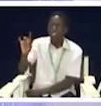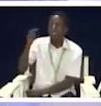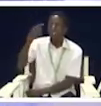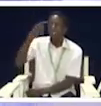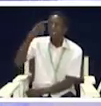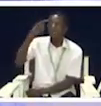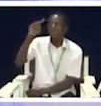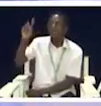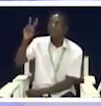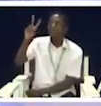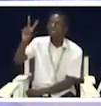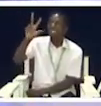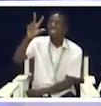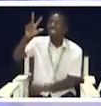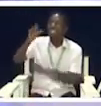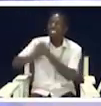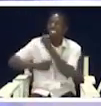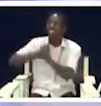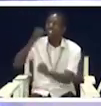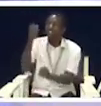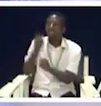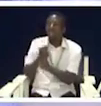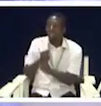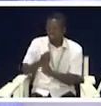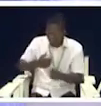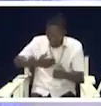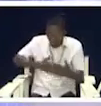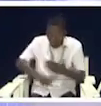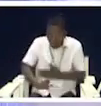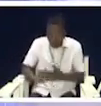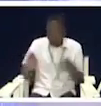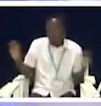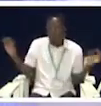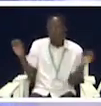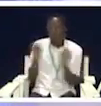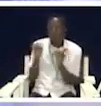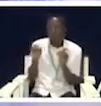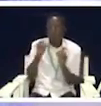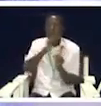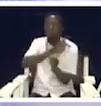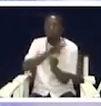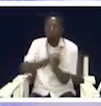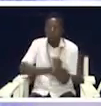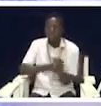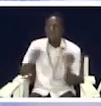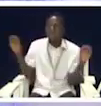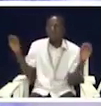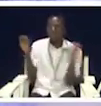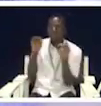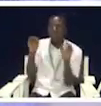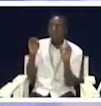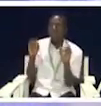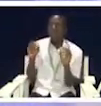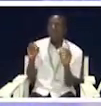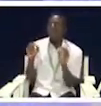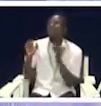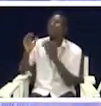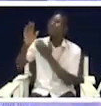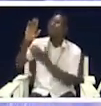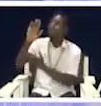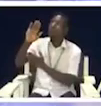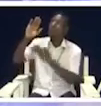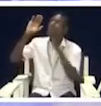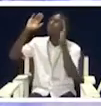years, I have been trusting God for the fruit of the womb. But the God of wonders visited